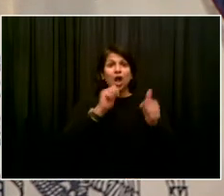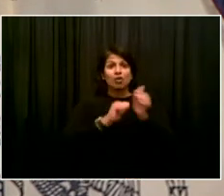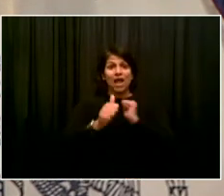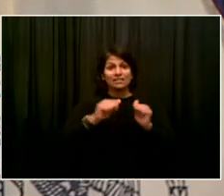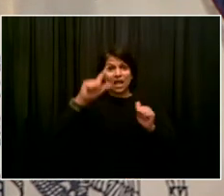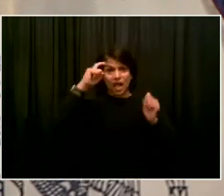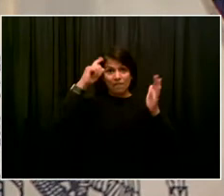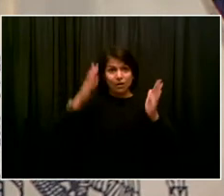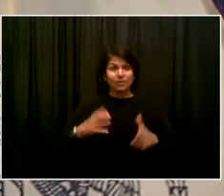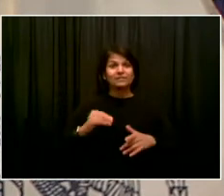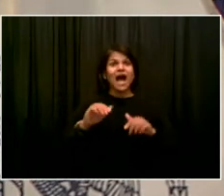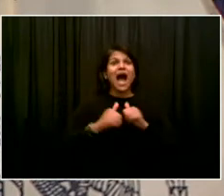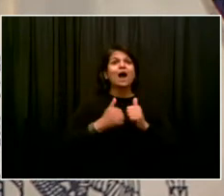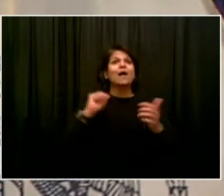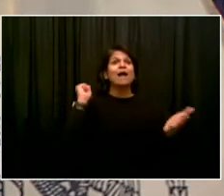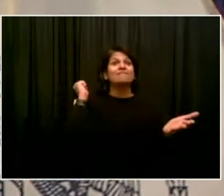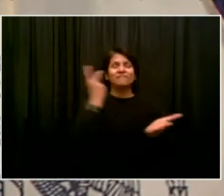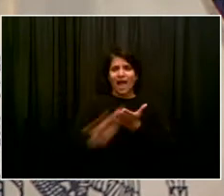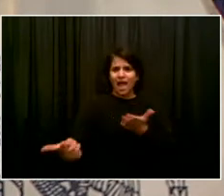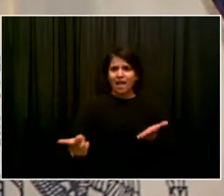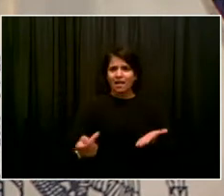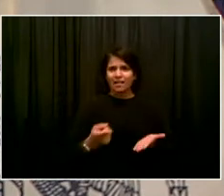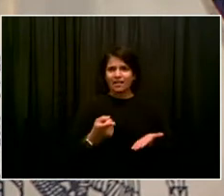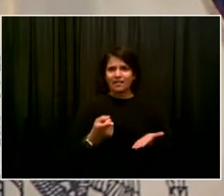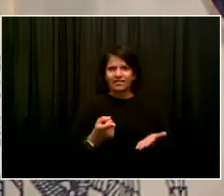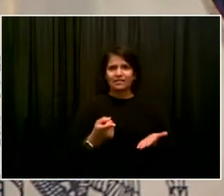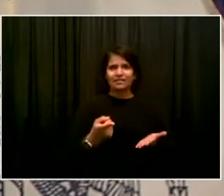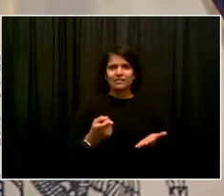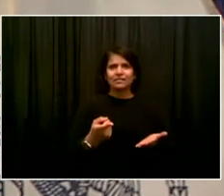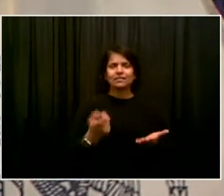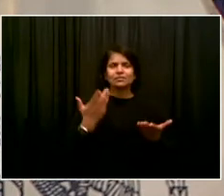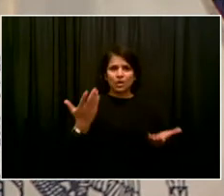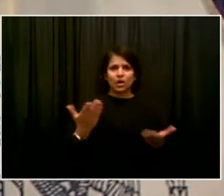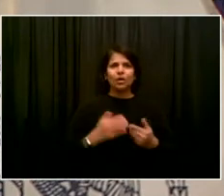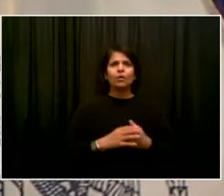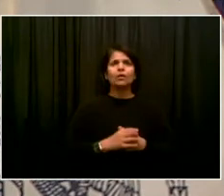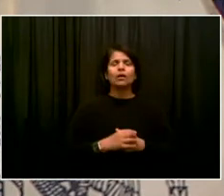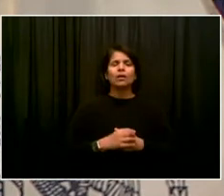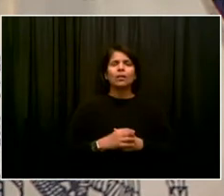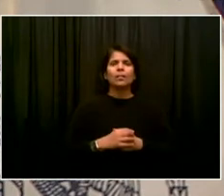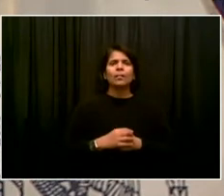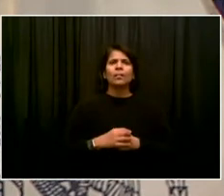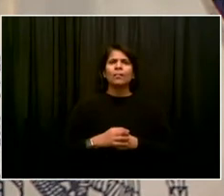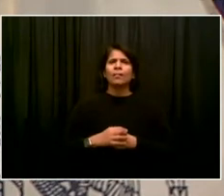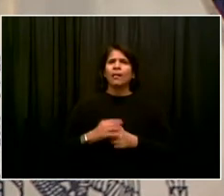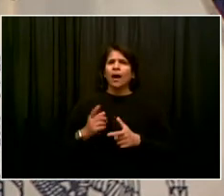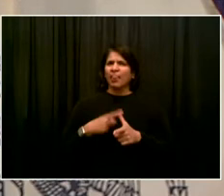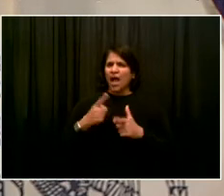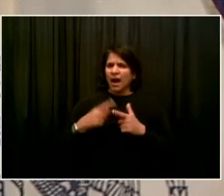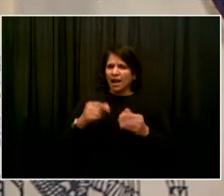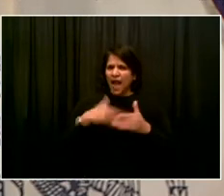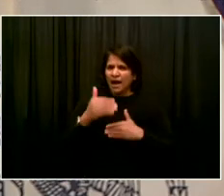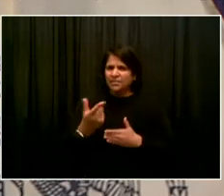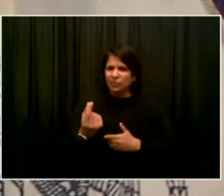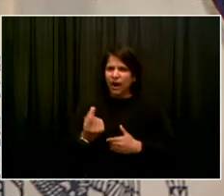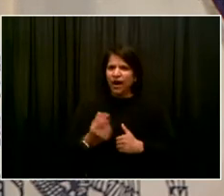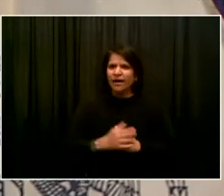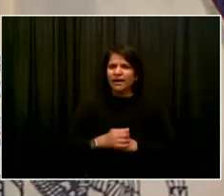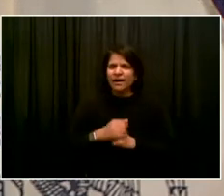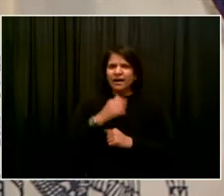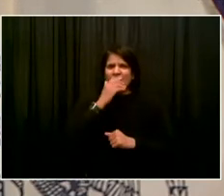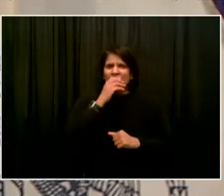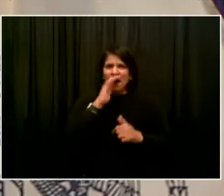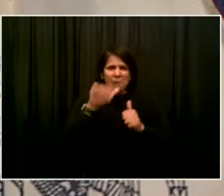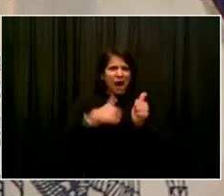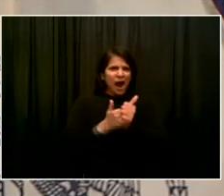You know, in some kind of crazy universe, you run and it's not successful. What, have you put any thought into like a plan B about what you might do next? You're